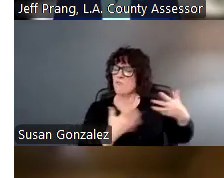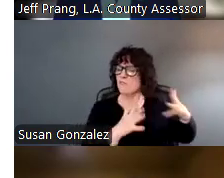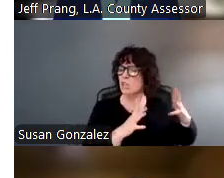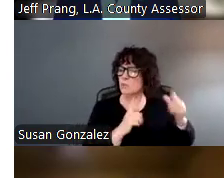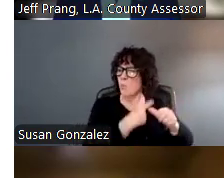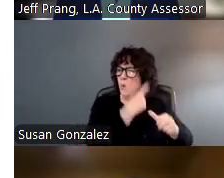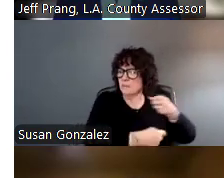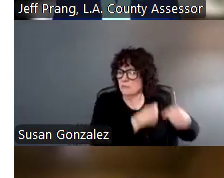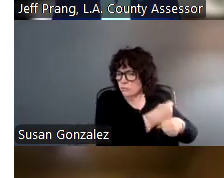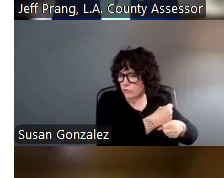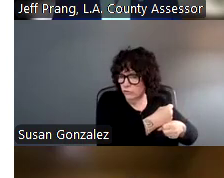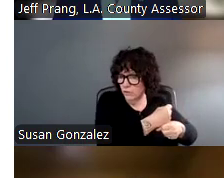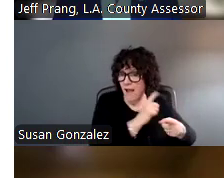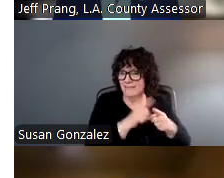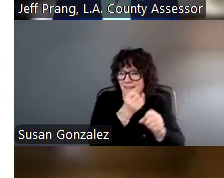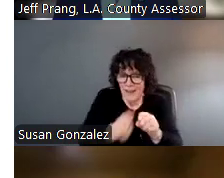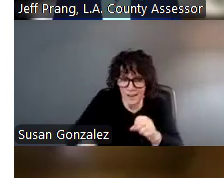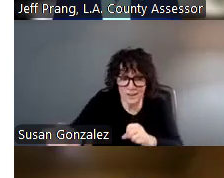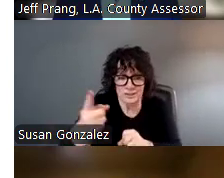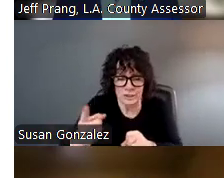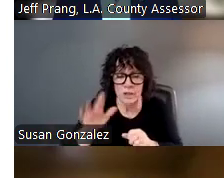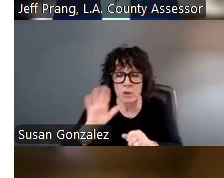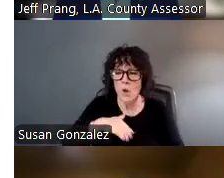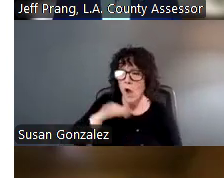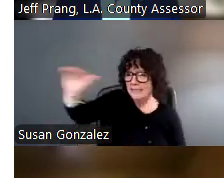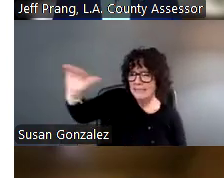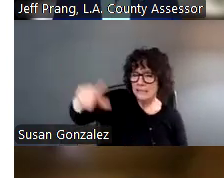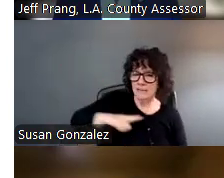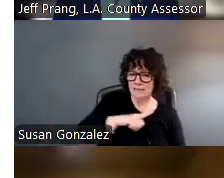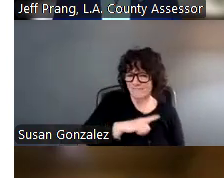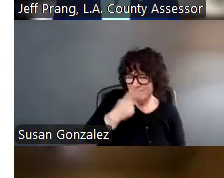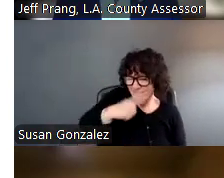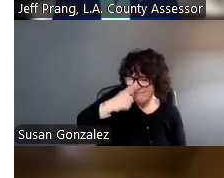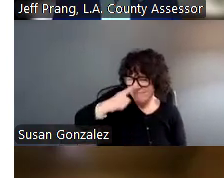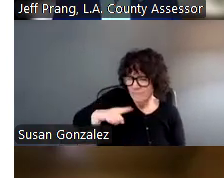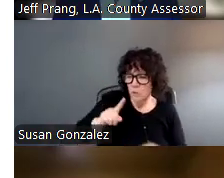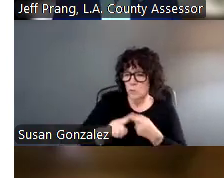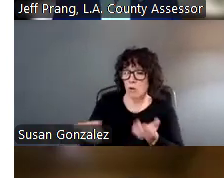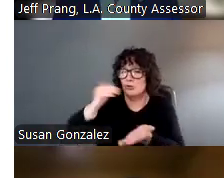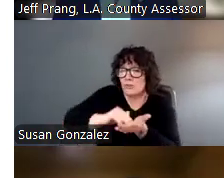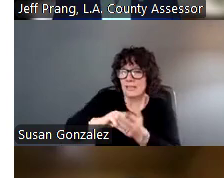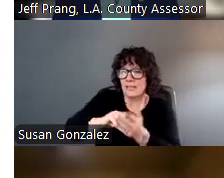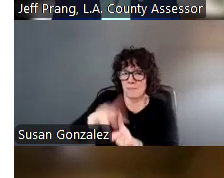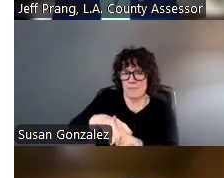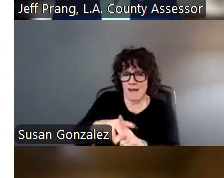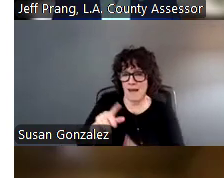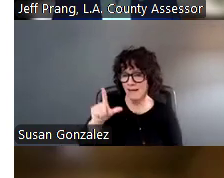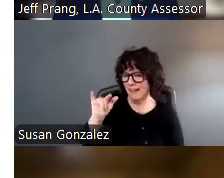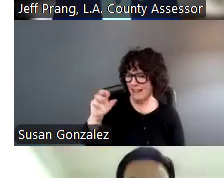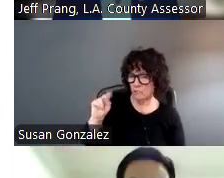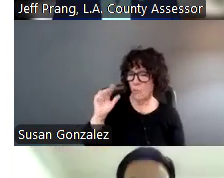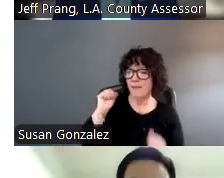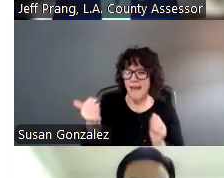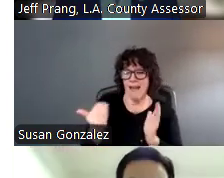Thank you very much. And I got that right. Robert, did I get that right? Yes, all correct, Assessor. Thank